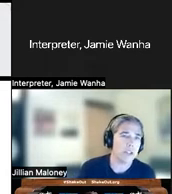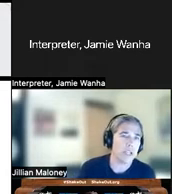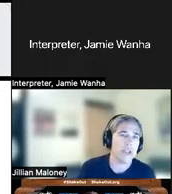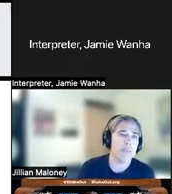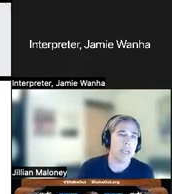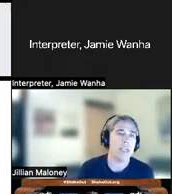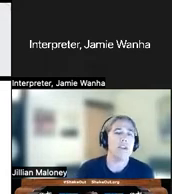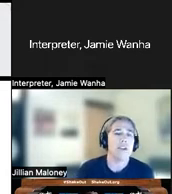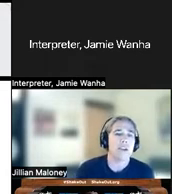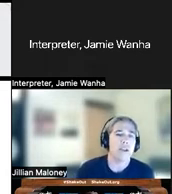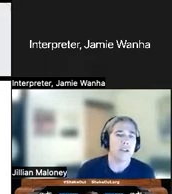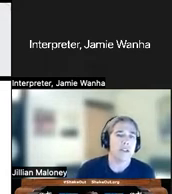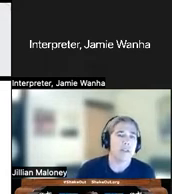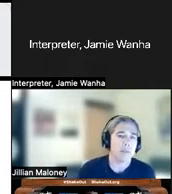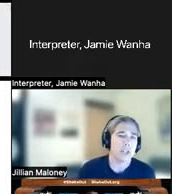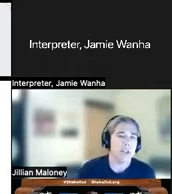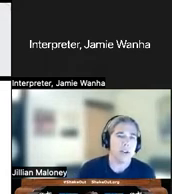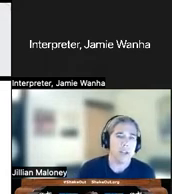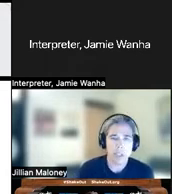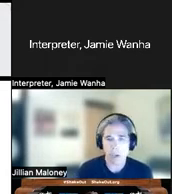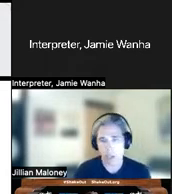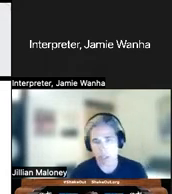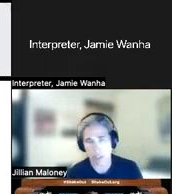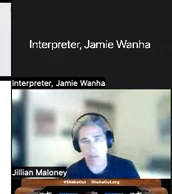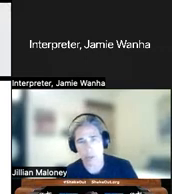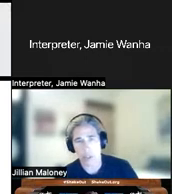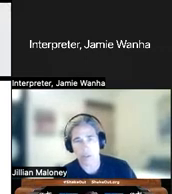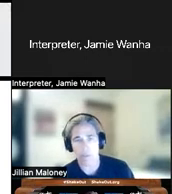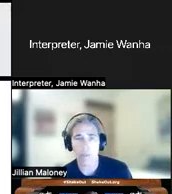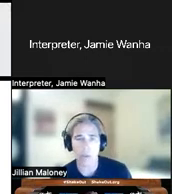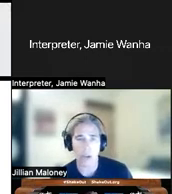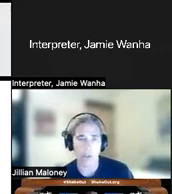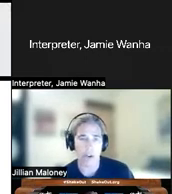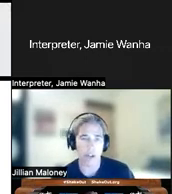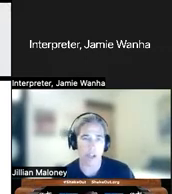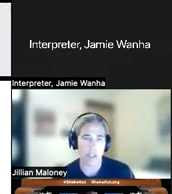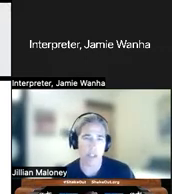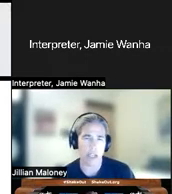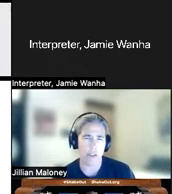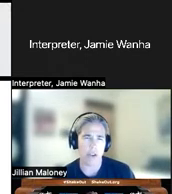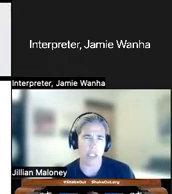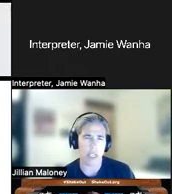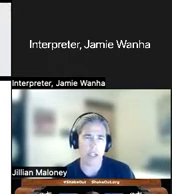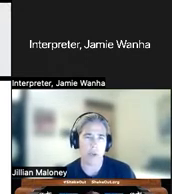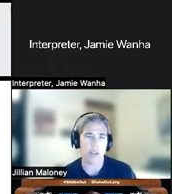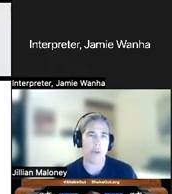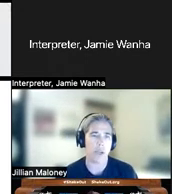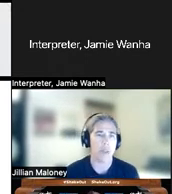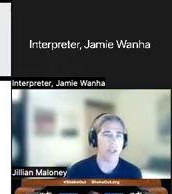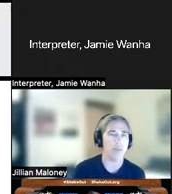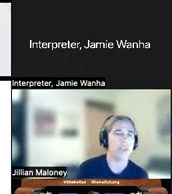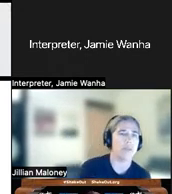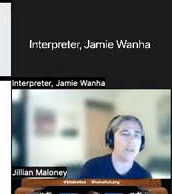this offshore section may rupture together. And I'm just gonna go ahead and skip because I know I'm running over to slide 13. I just wanna give a